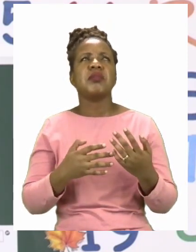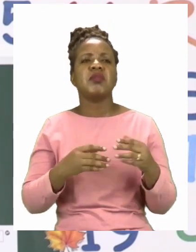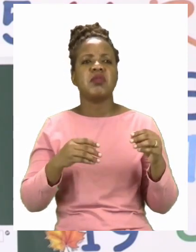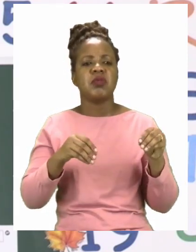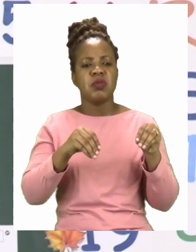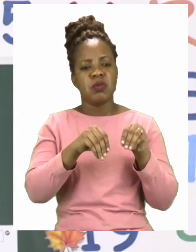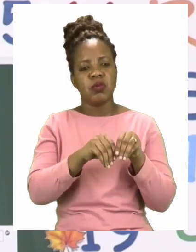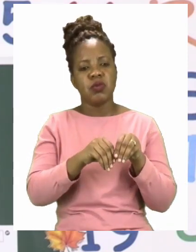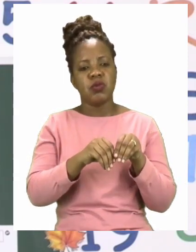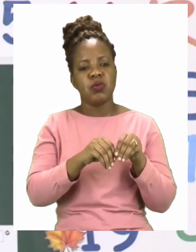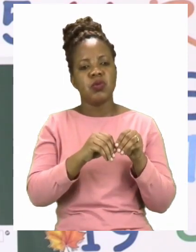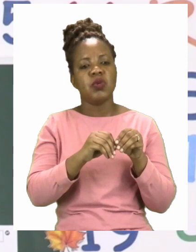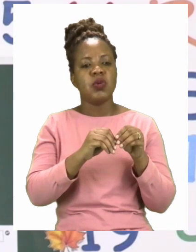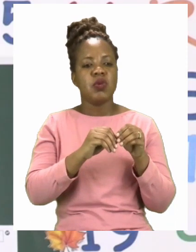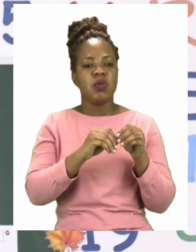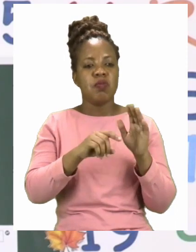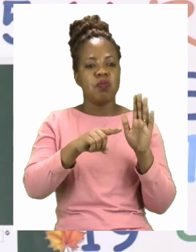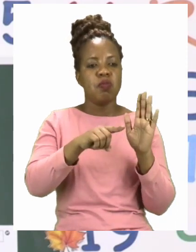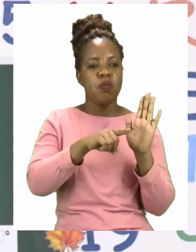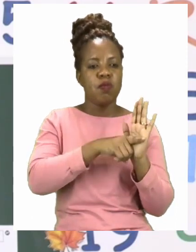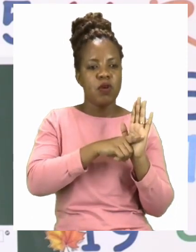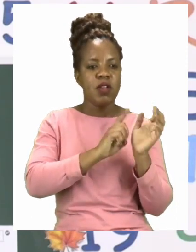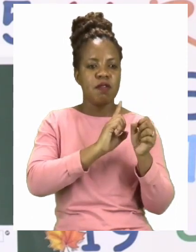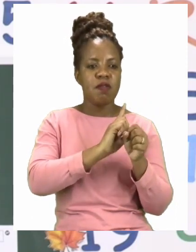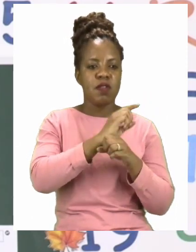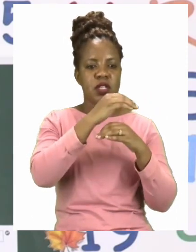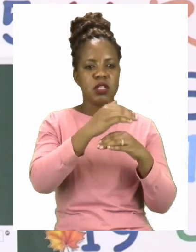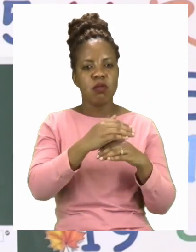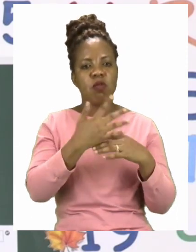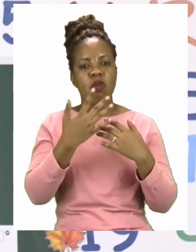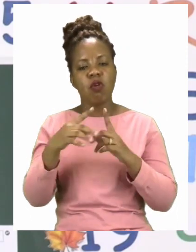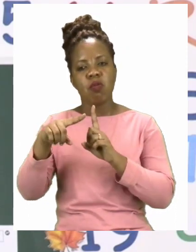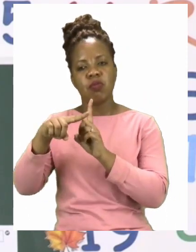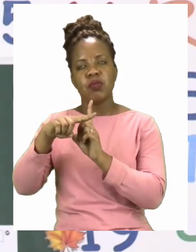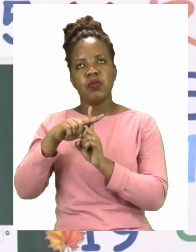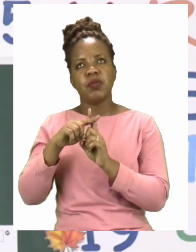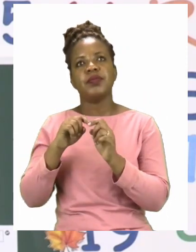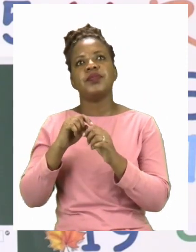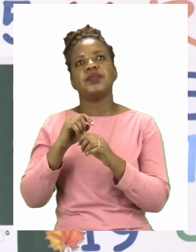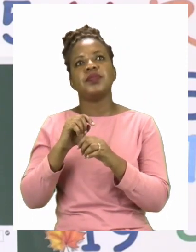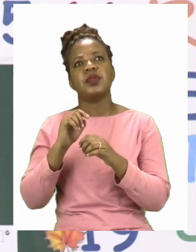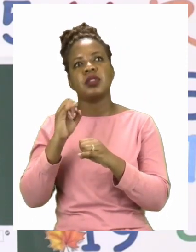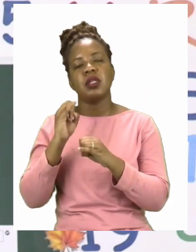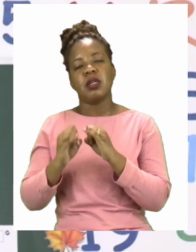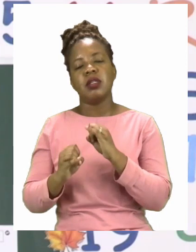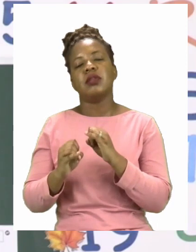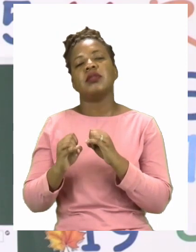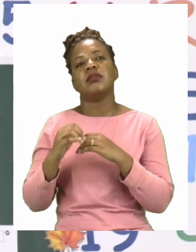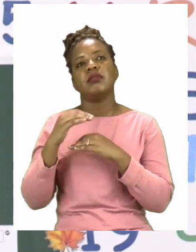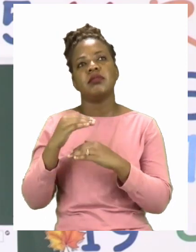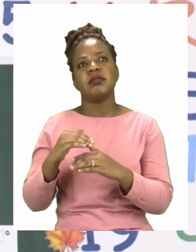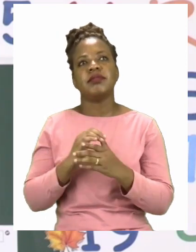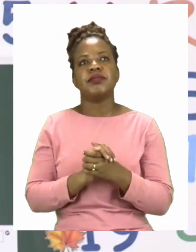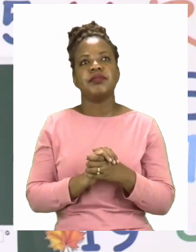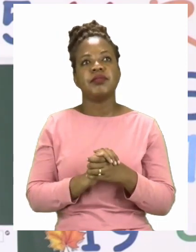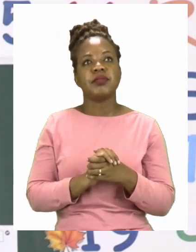step. Any other step after that will lead you to the answer. So now that we are done with that,